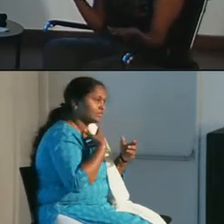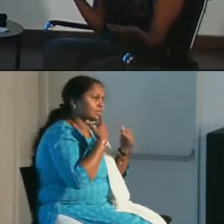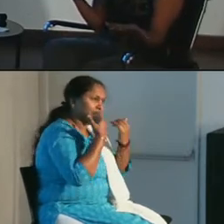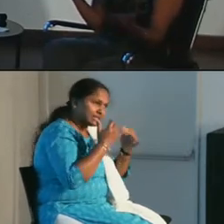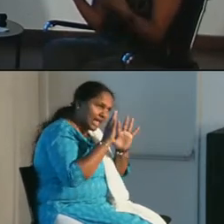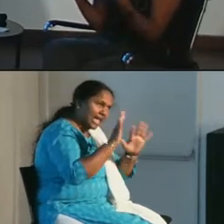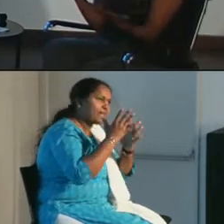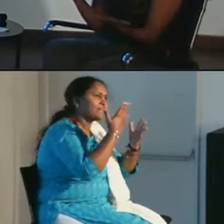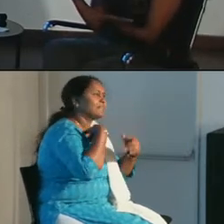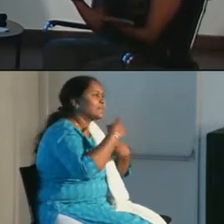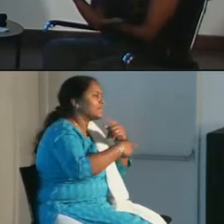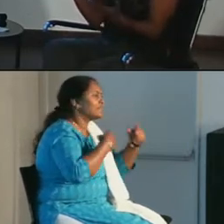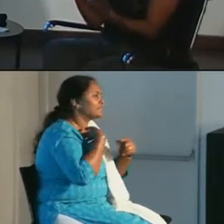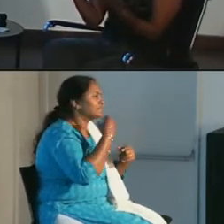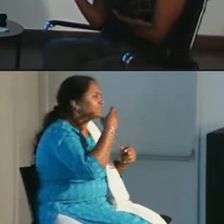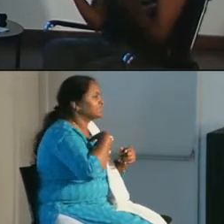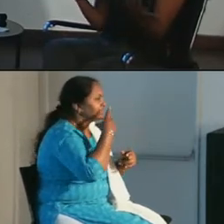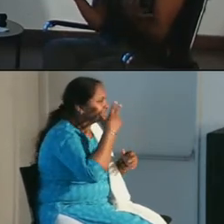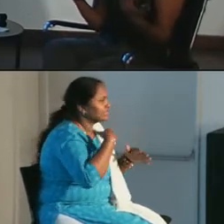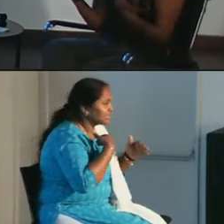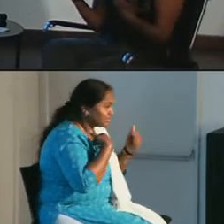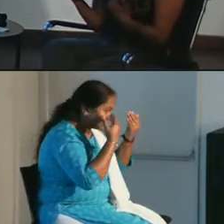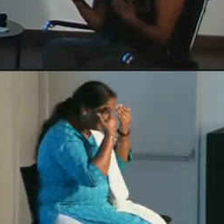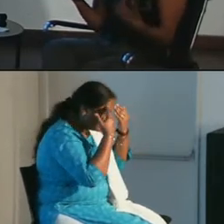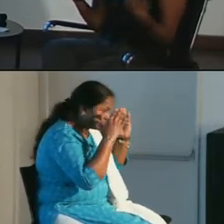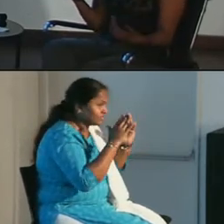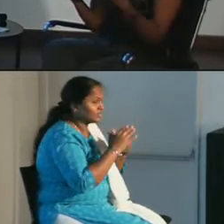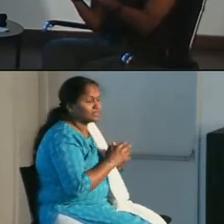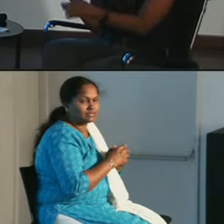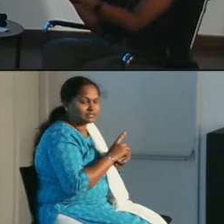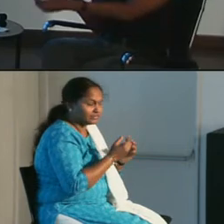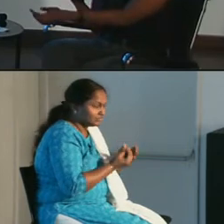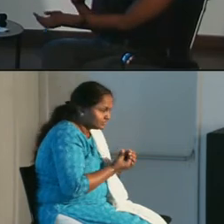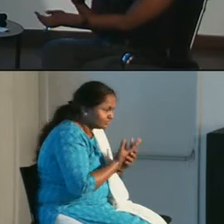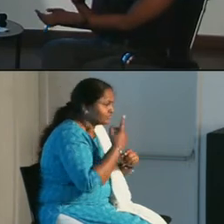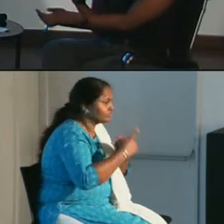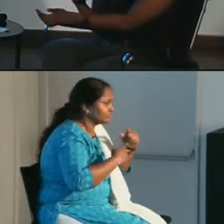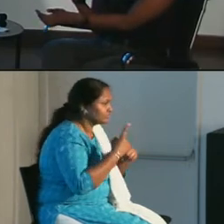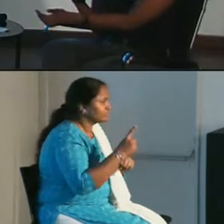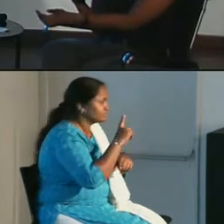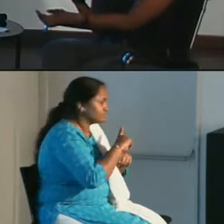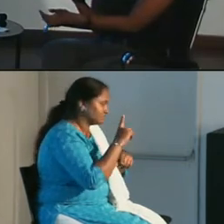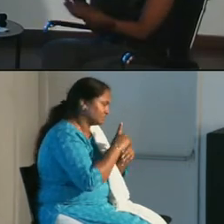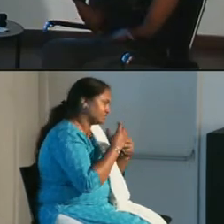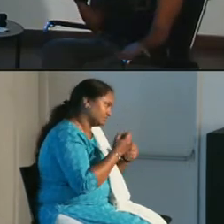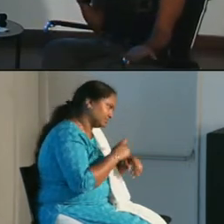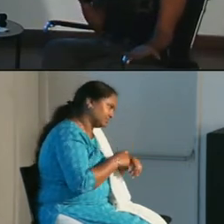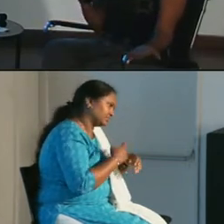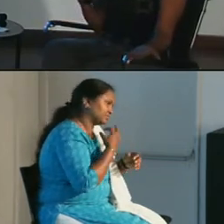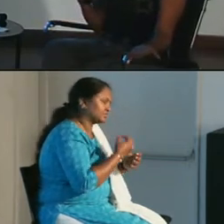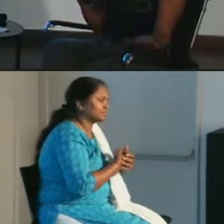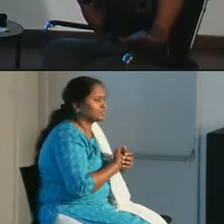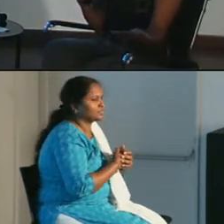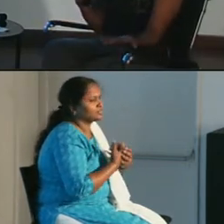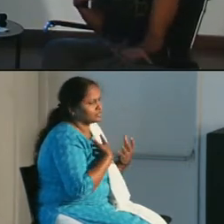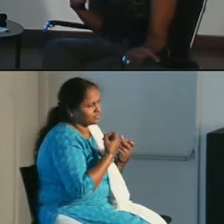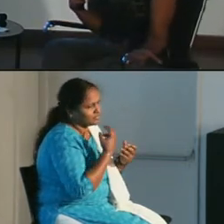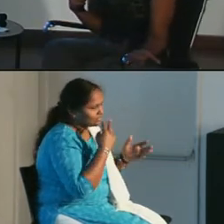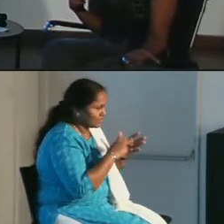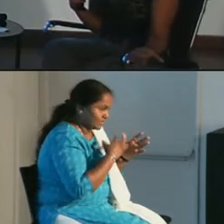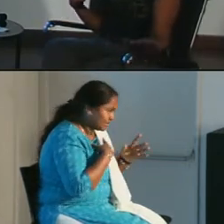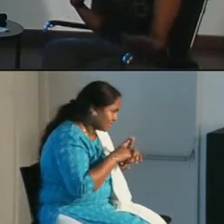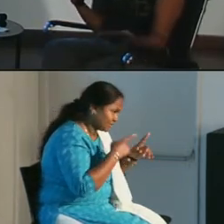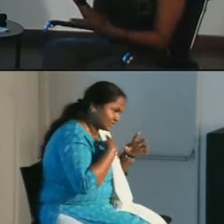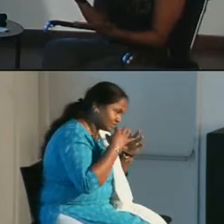there, but it resonates and I don't know. So it grows over time. So is that art for art's sake? I'm not